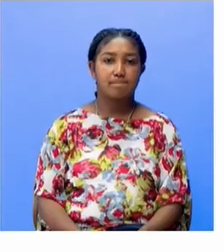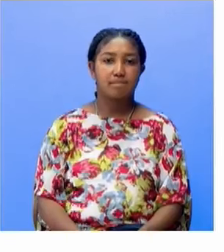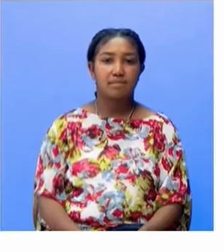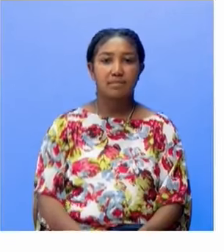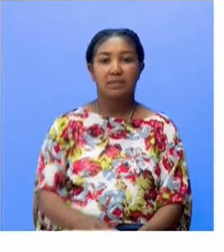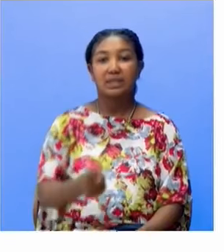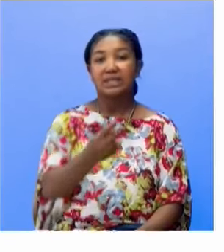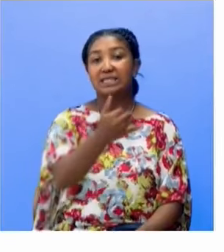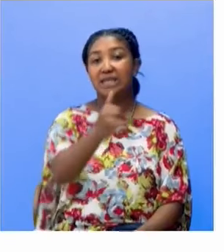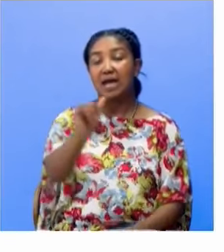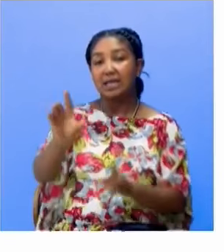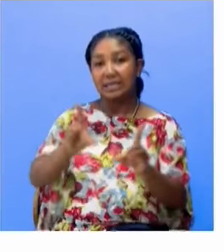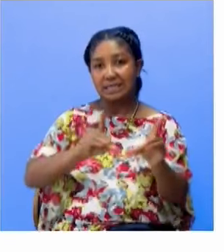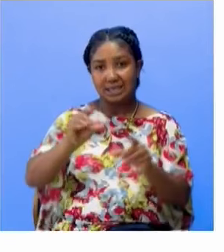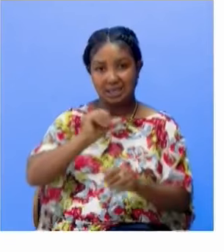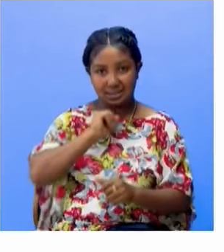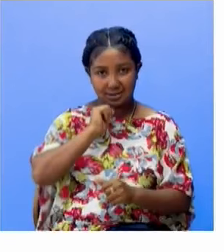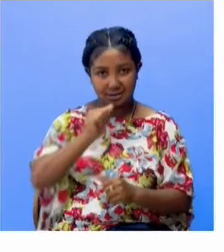didn't